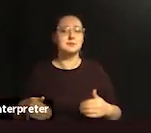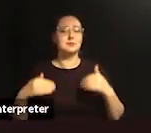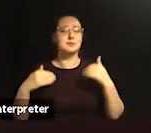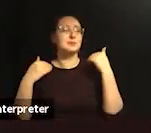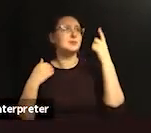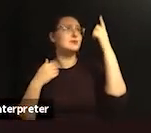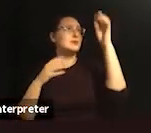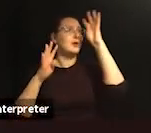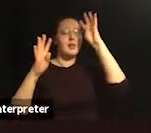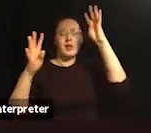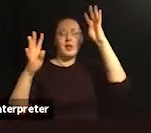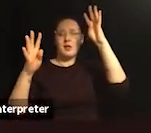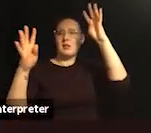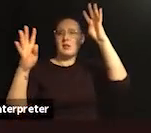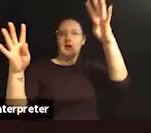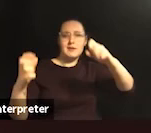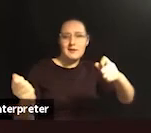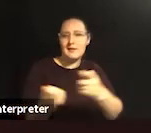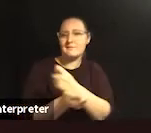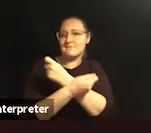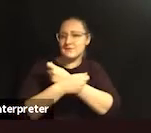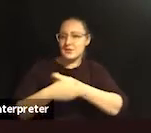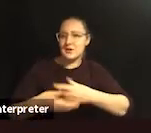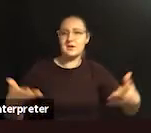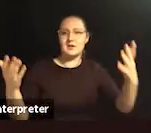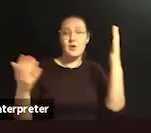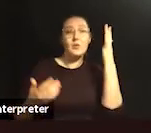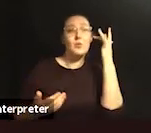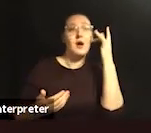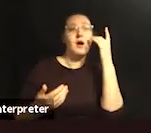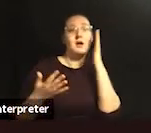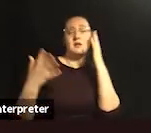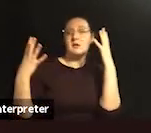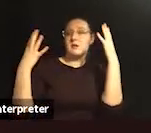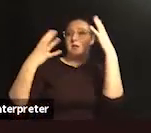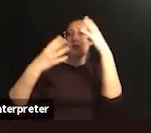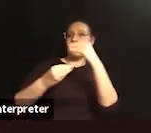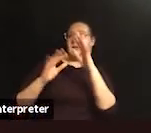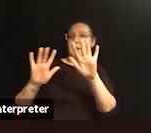created them to rejoice in the splendor of your